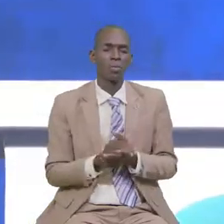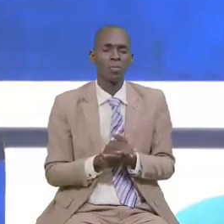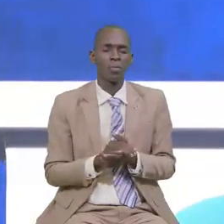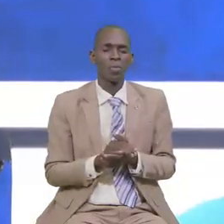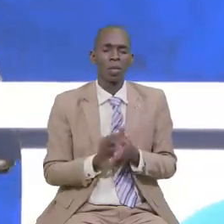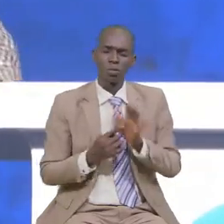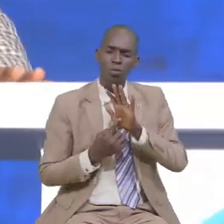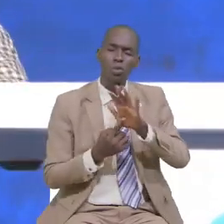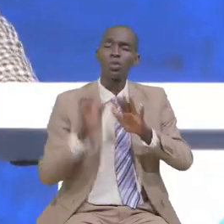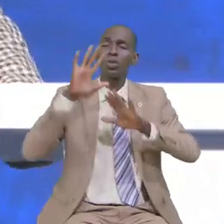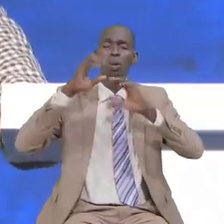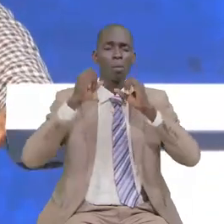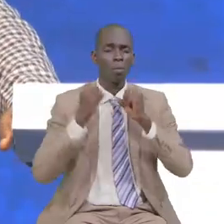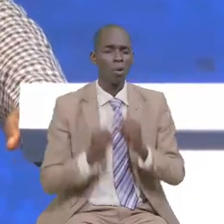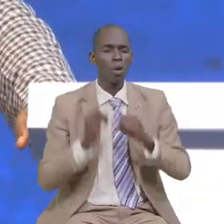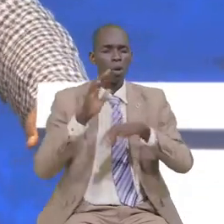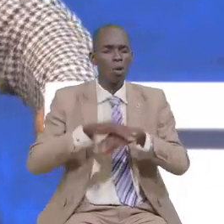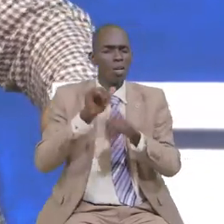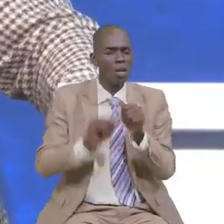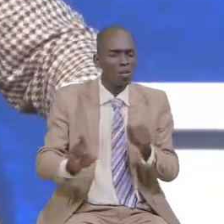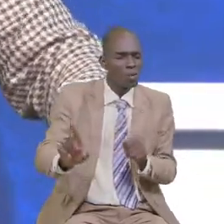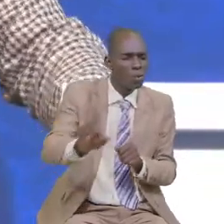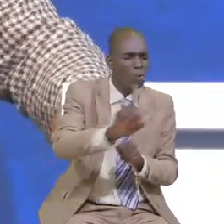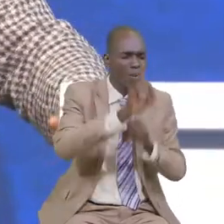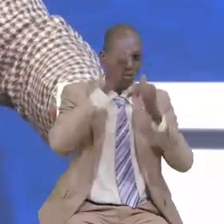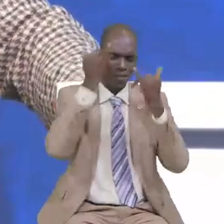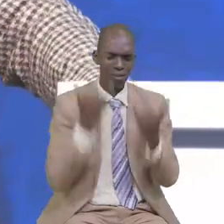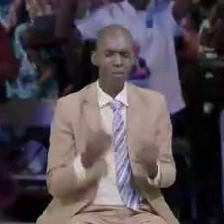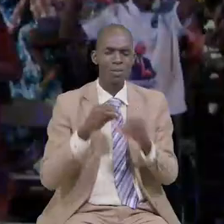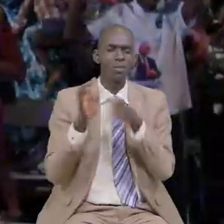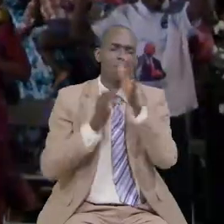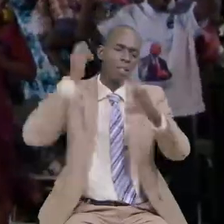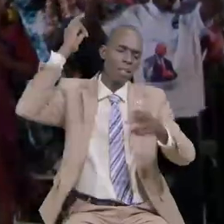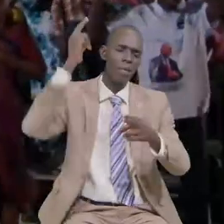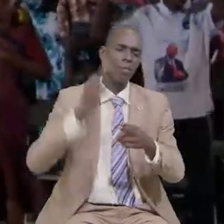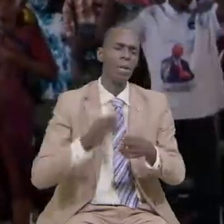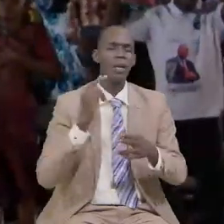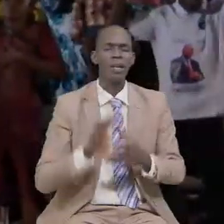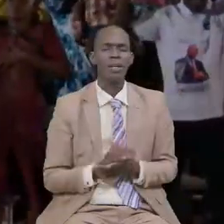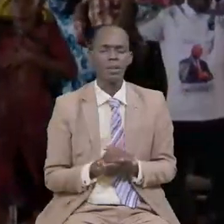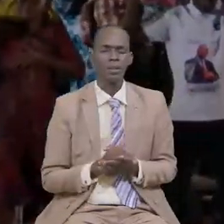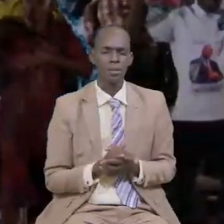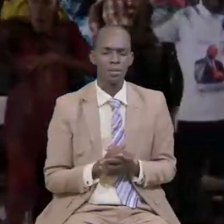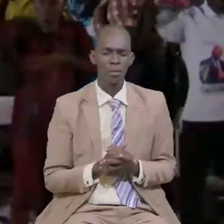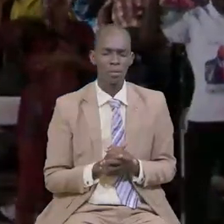Manifest your power on everyone now in Jesus' name.